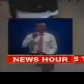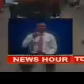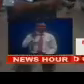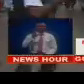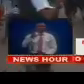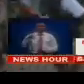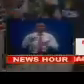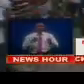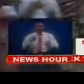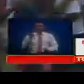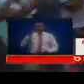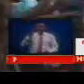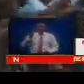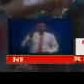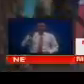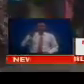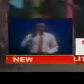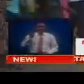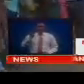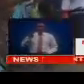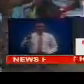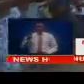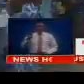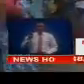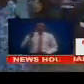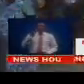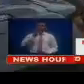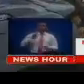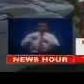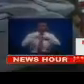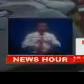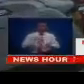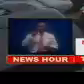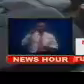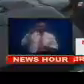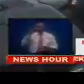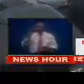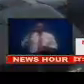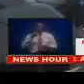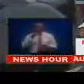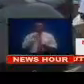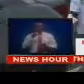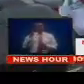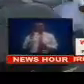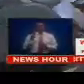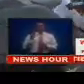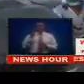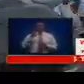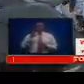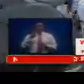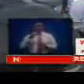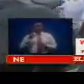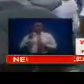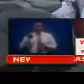NDC controls 17 of the 26 parliamentary seats in the Western region, a pointer to the party's dominance of the